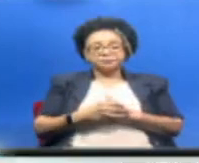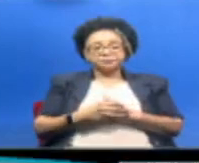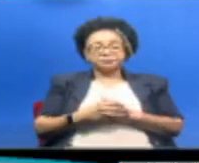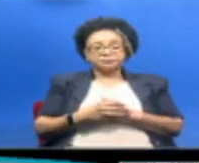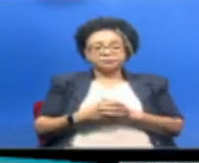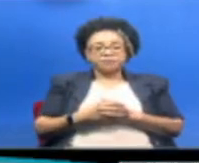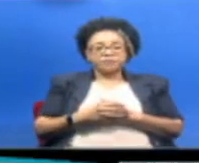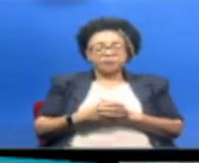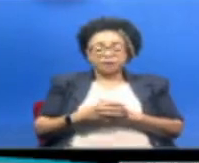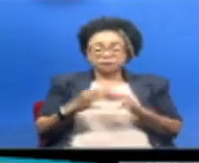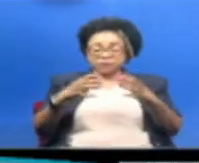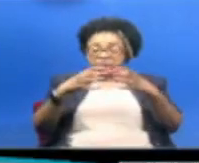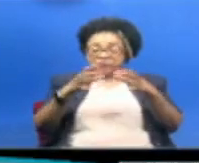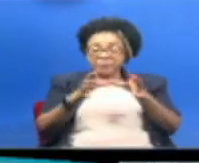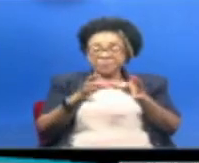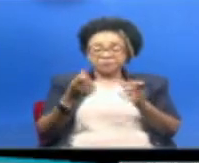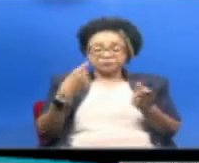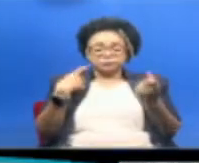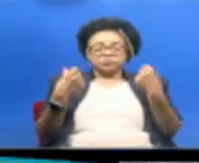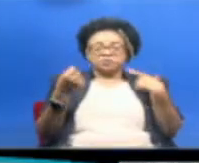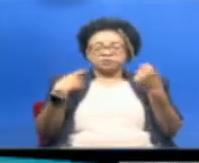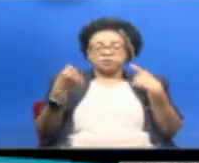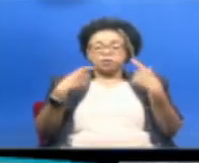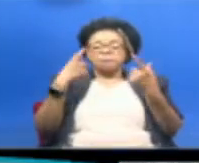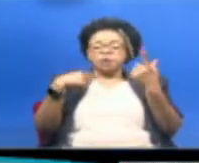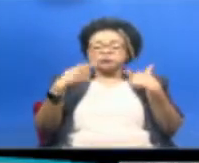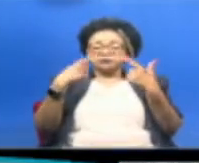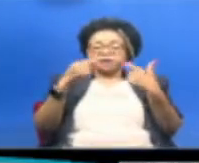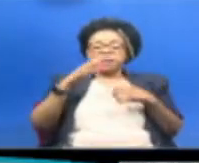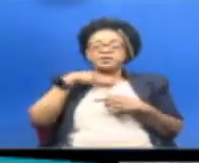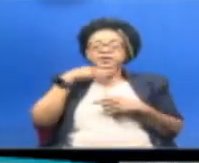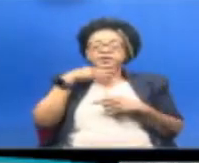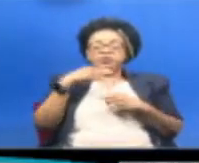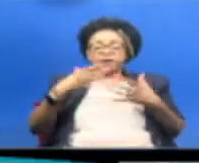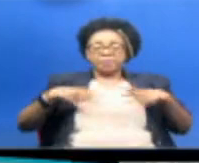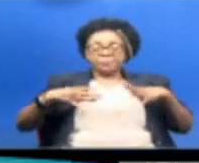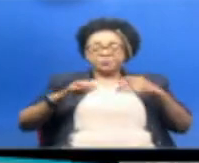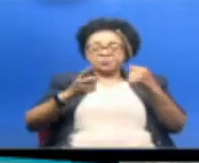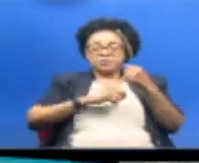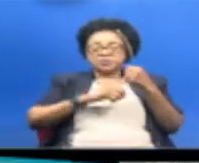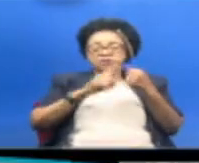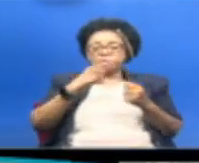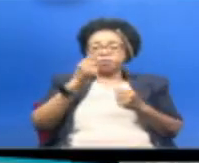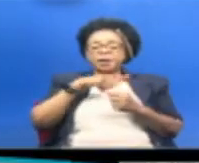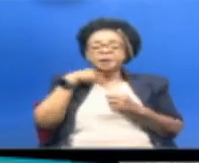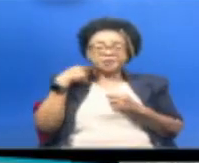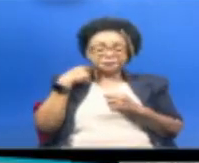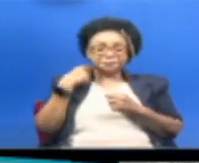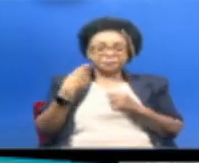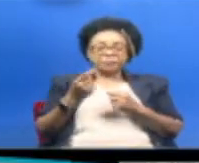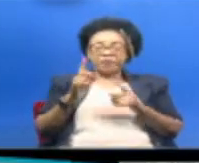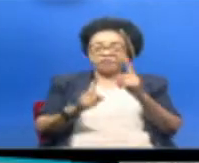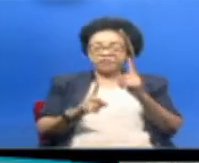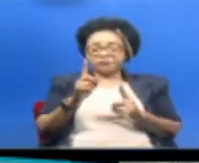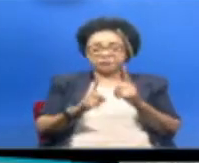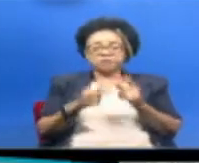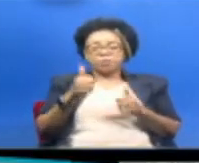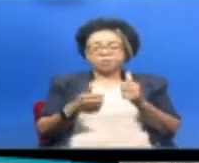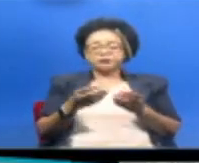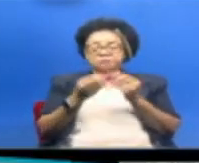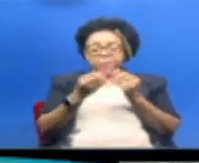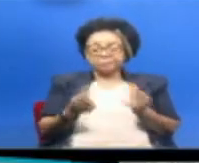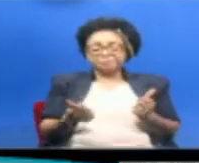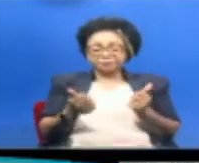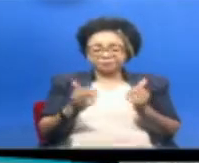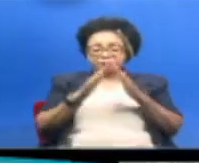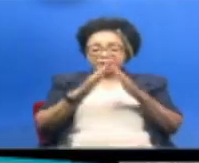a family in Kericho is mourning the death of six people who were killed in an inferno that razed down their house on Sunday